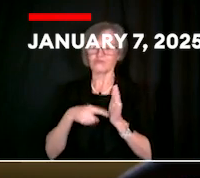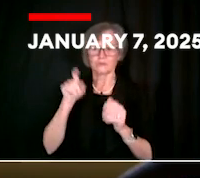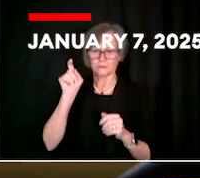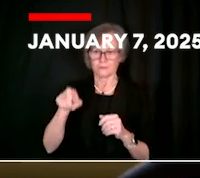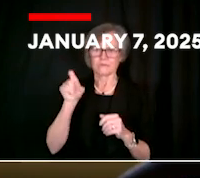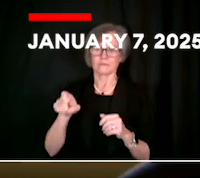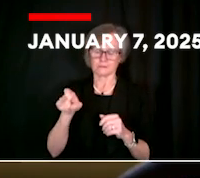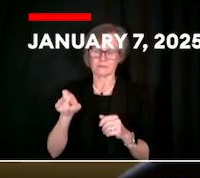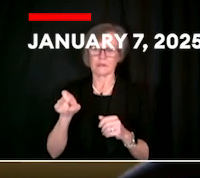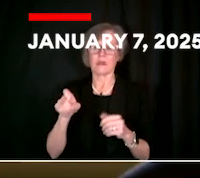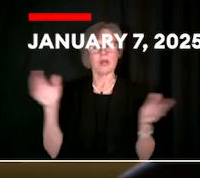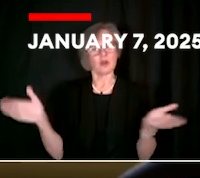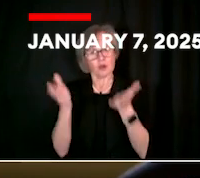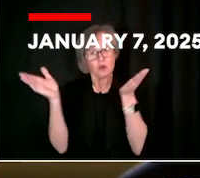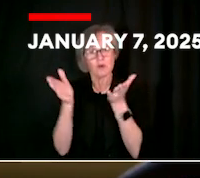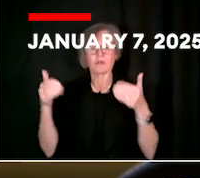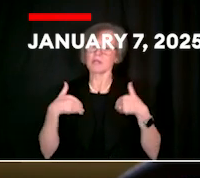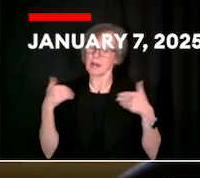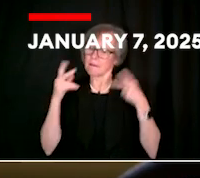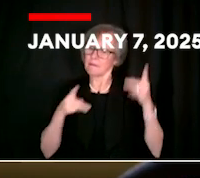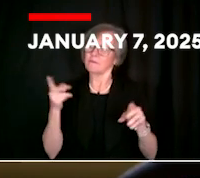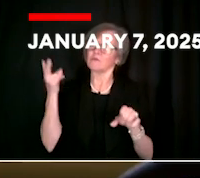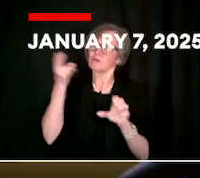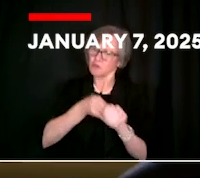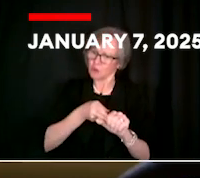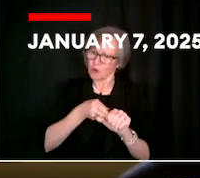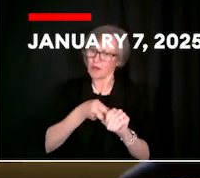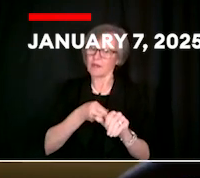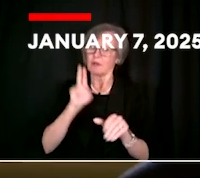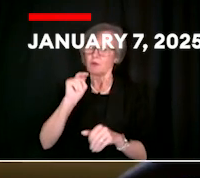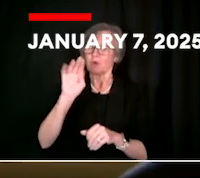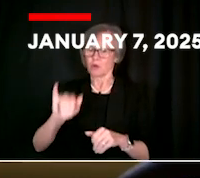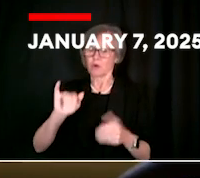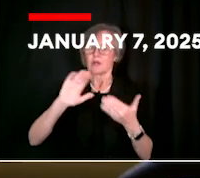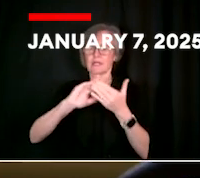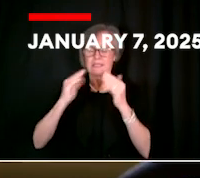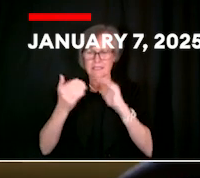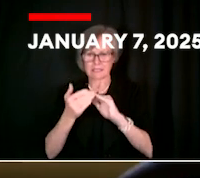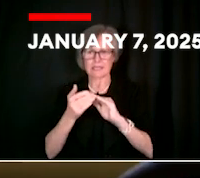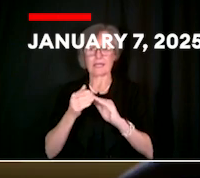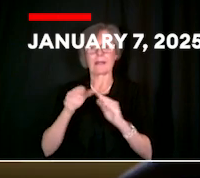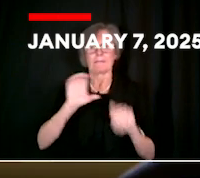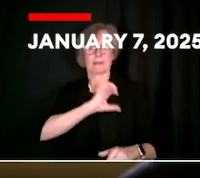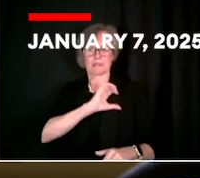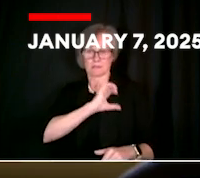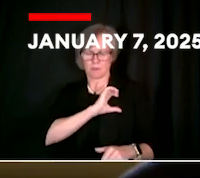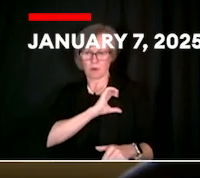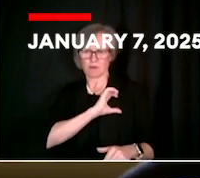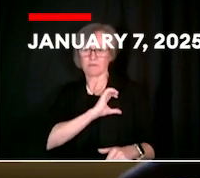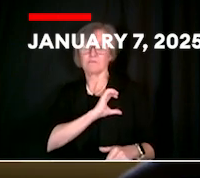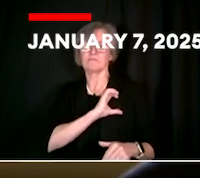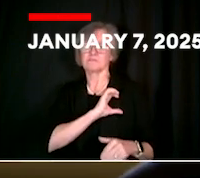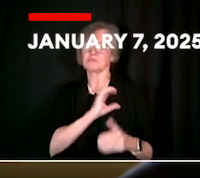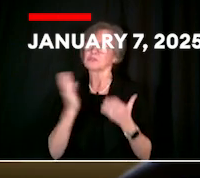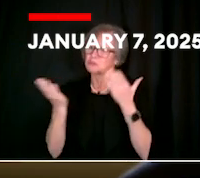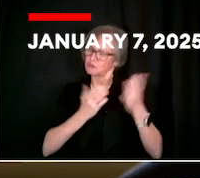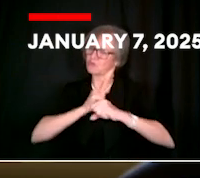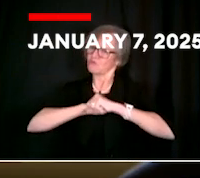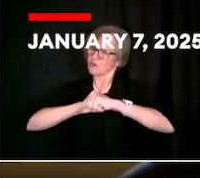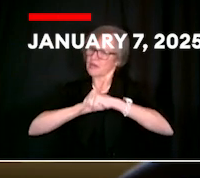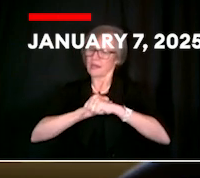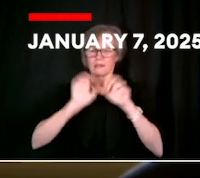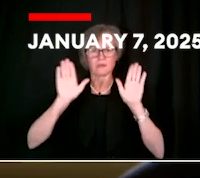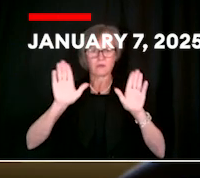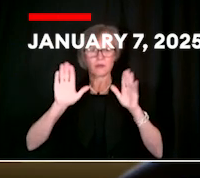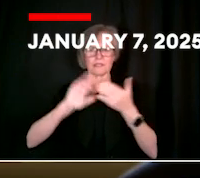want to encourage young people to join the New York City Police Department so that you can serve and protect this great city. In the